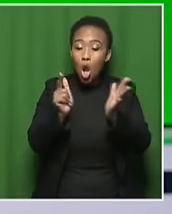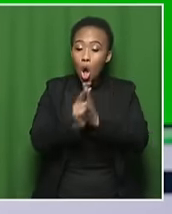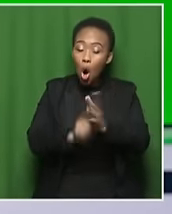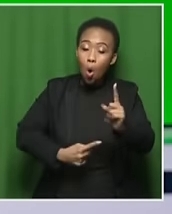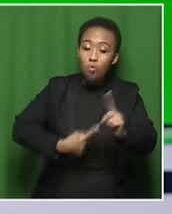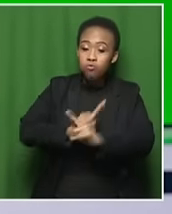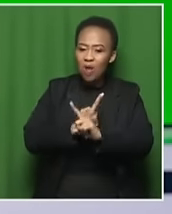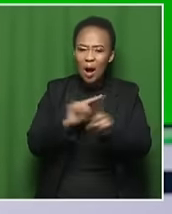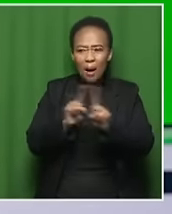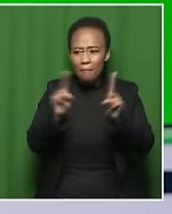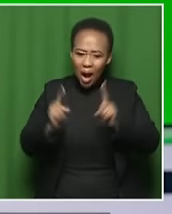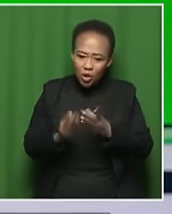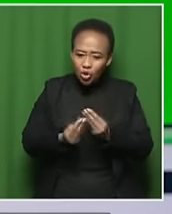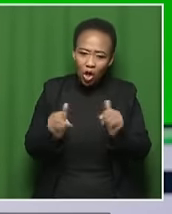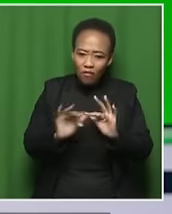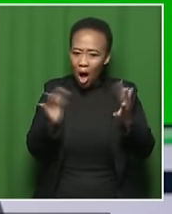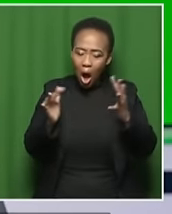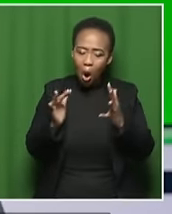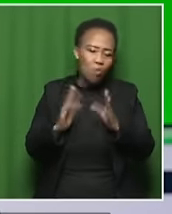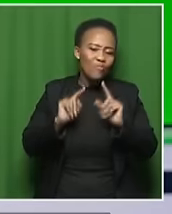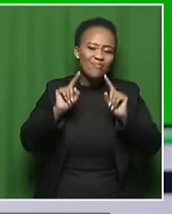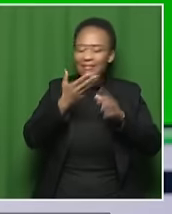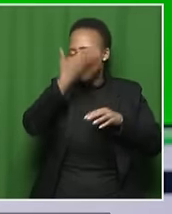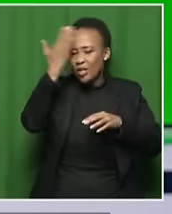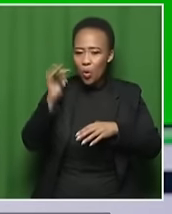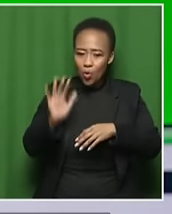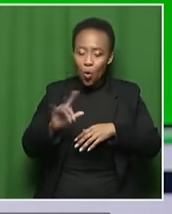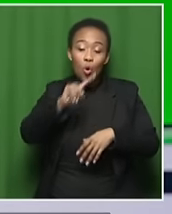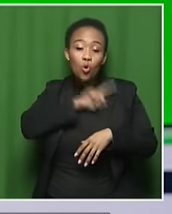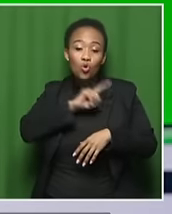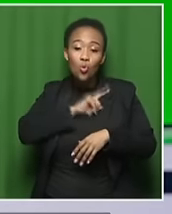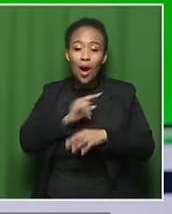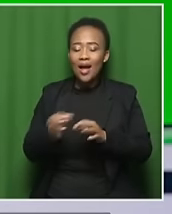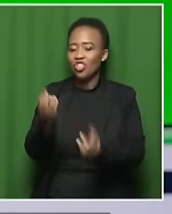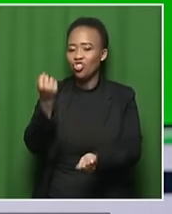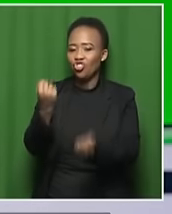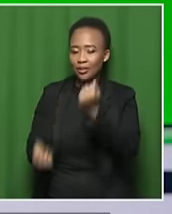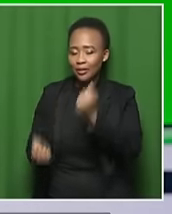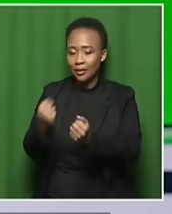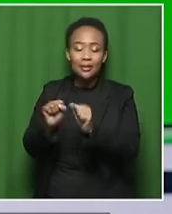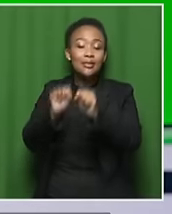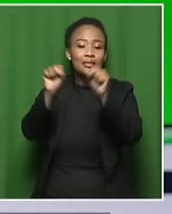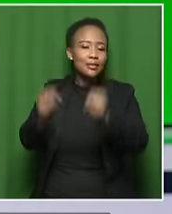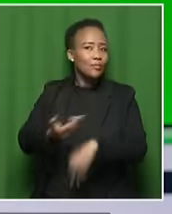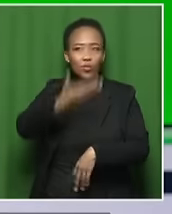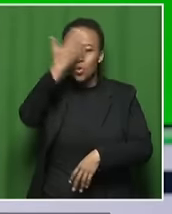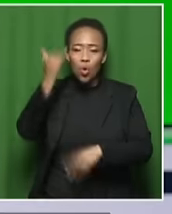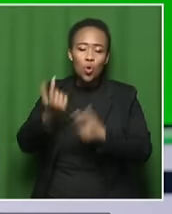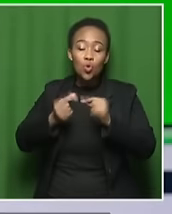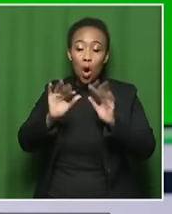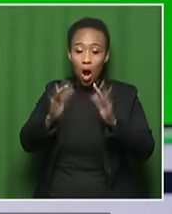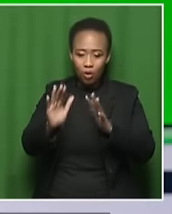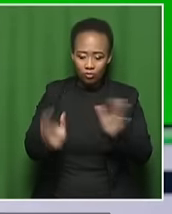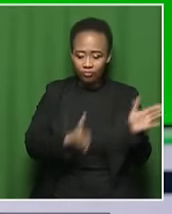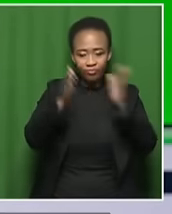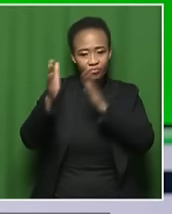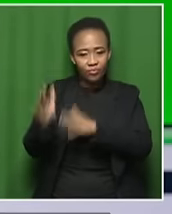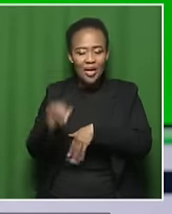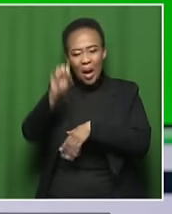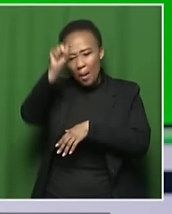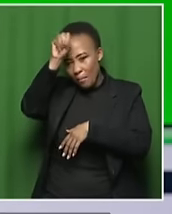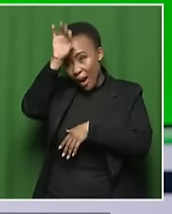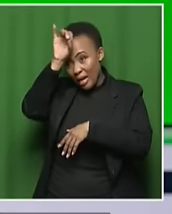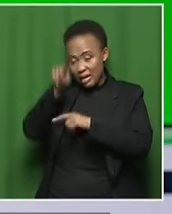continue to operate with impunity because of a justice system that doesn't know how to deal with them. From an illegal mining point of view, this is a massive problem, and it speaks